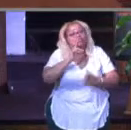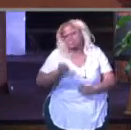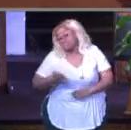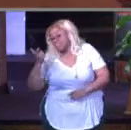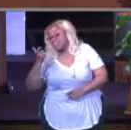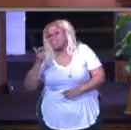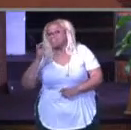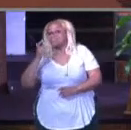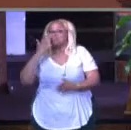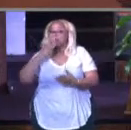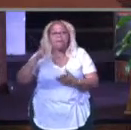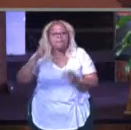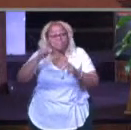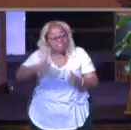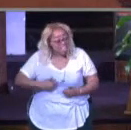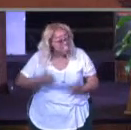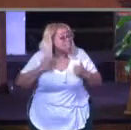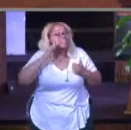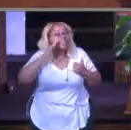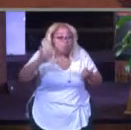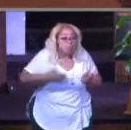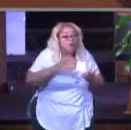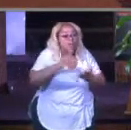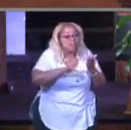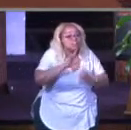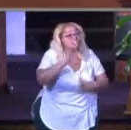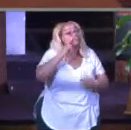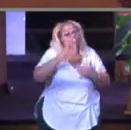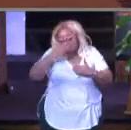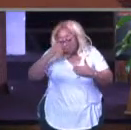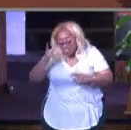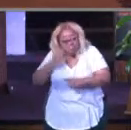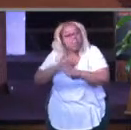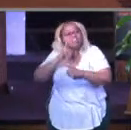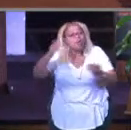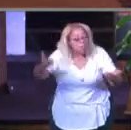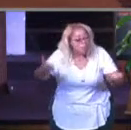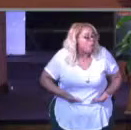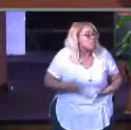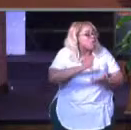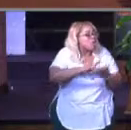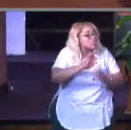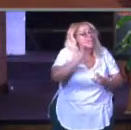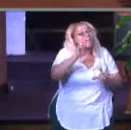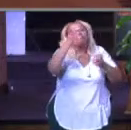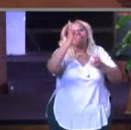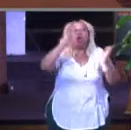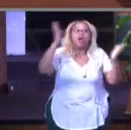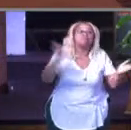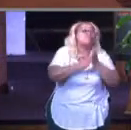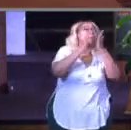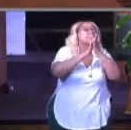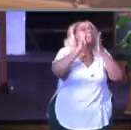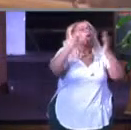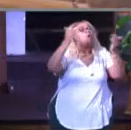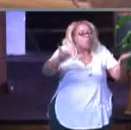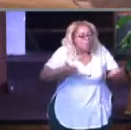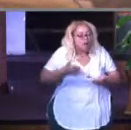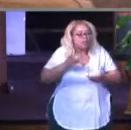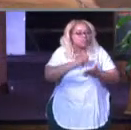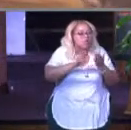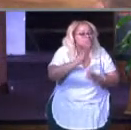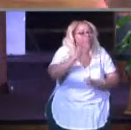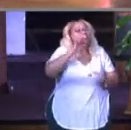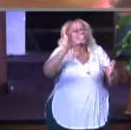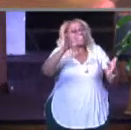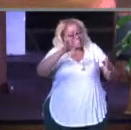Removing toxic people out of your life welcomes the Holy Spirit. Treating your neighbor right welcomes the Holy Spirit. Giving God praise welcomes the Holy